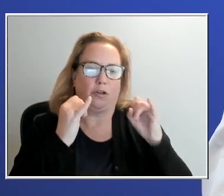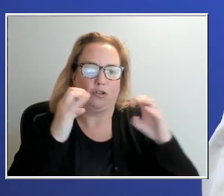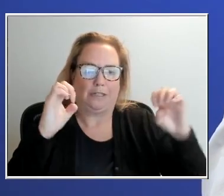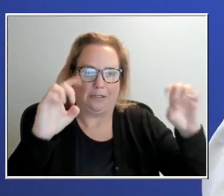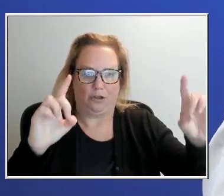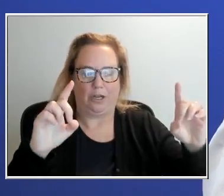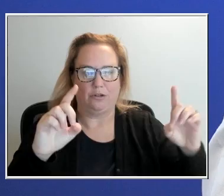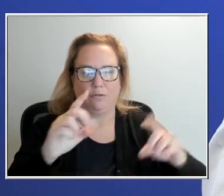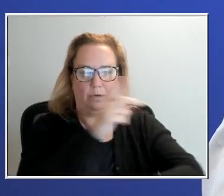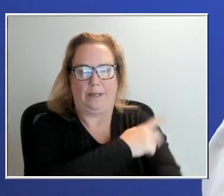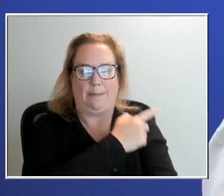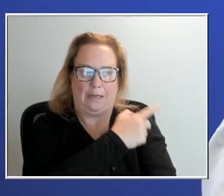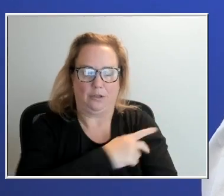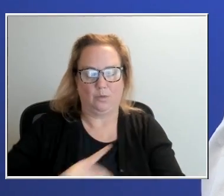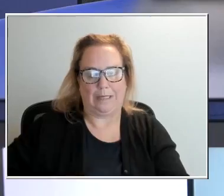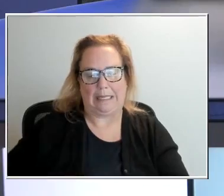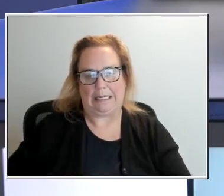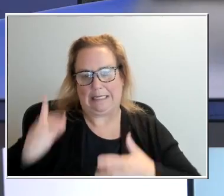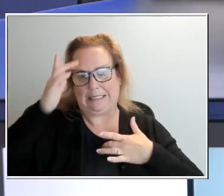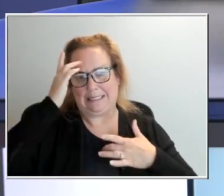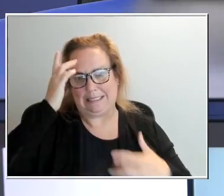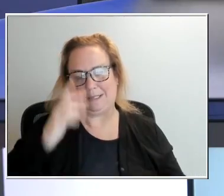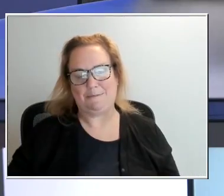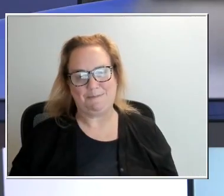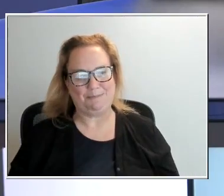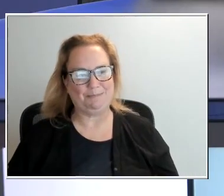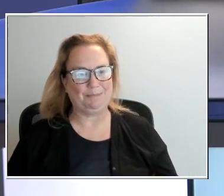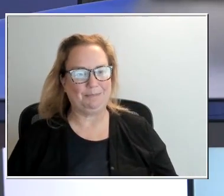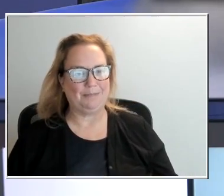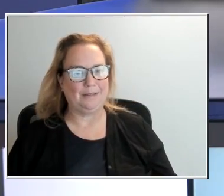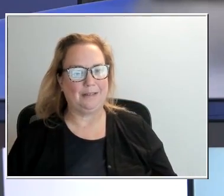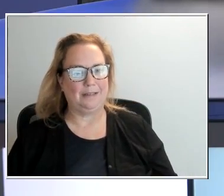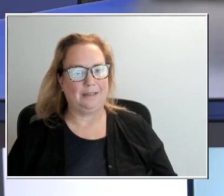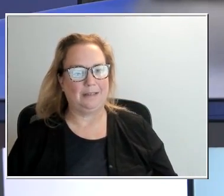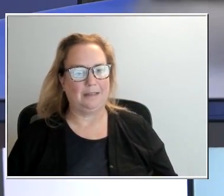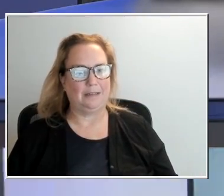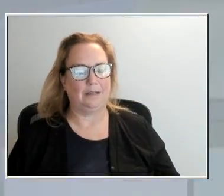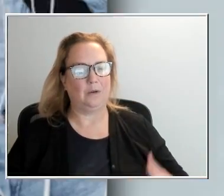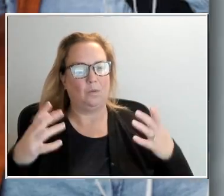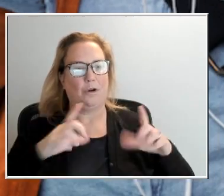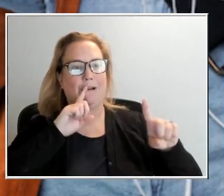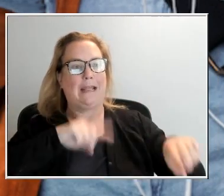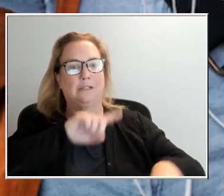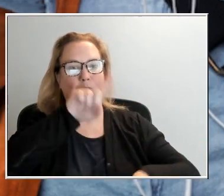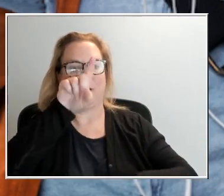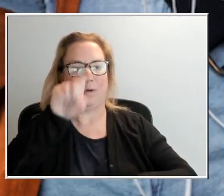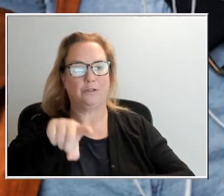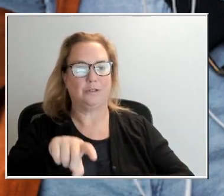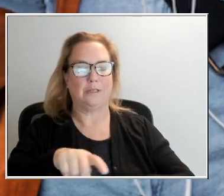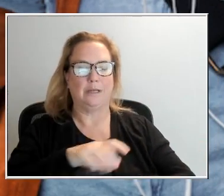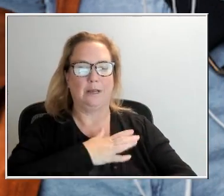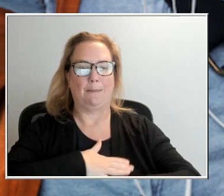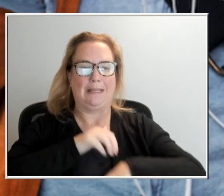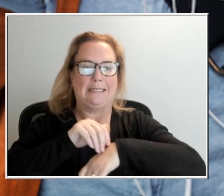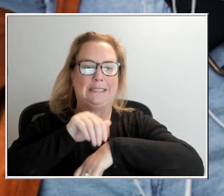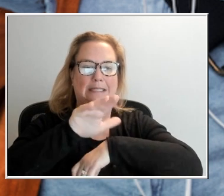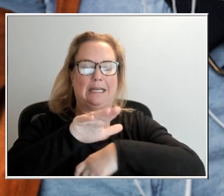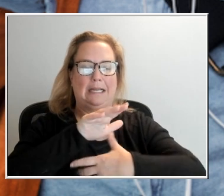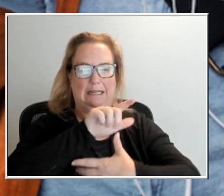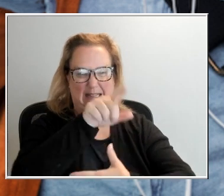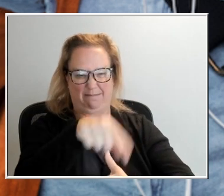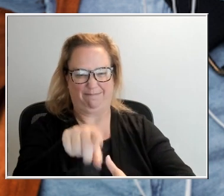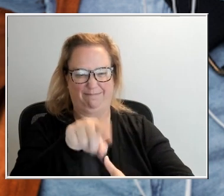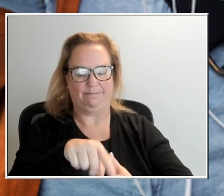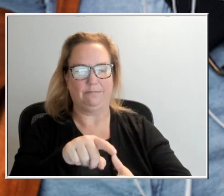patients with kidney disease. Great, thank you. We are here to answer your questions. please send them in using the links on your screen,